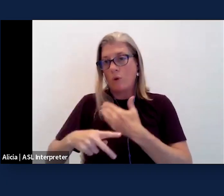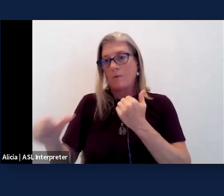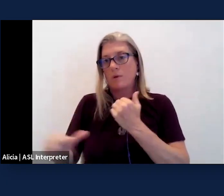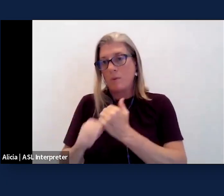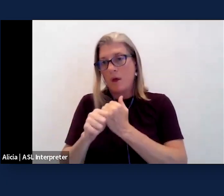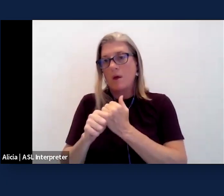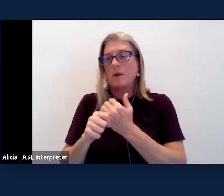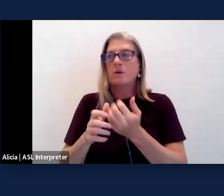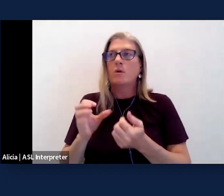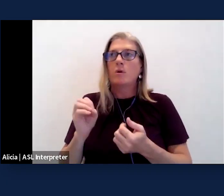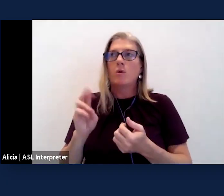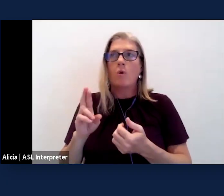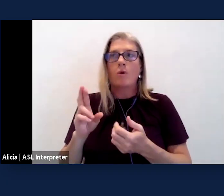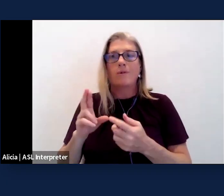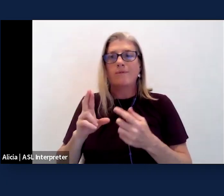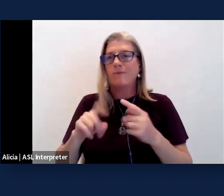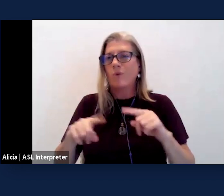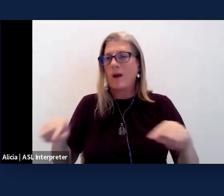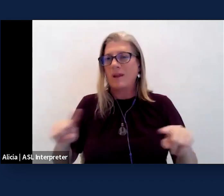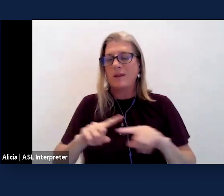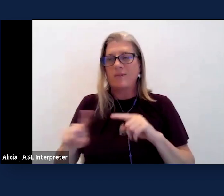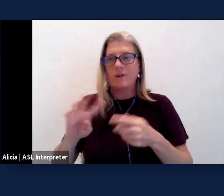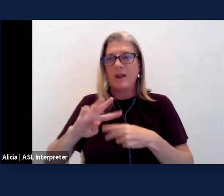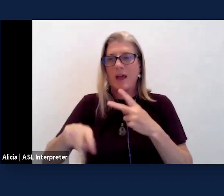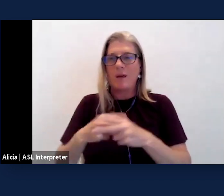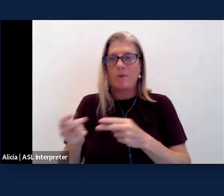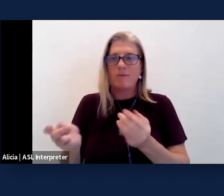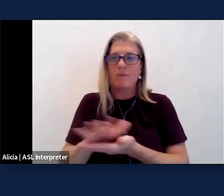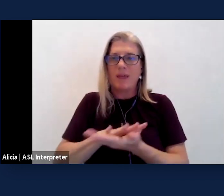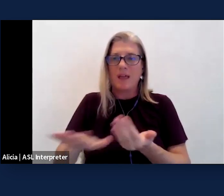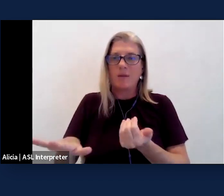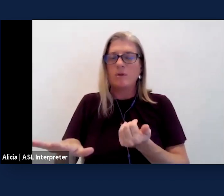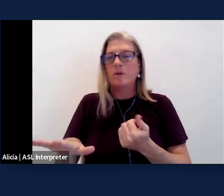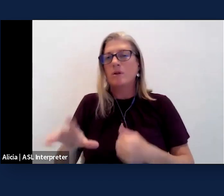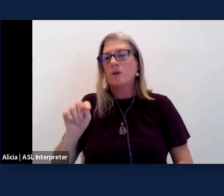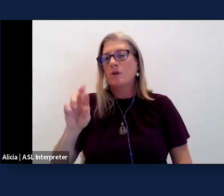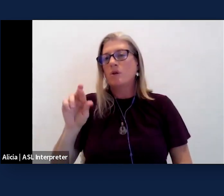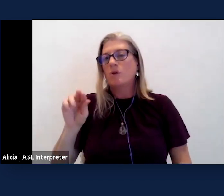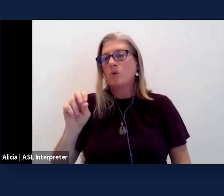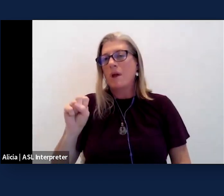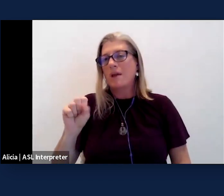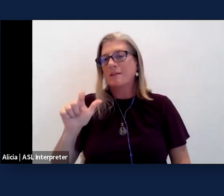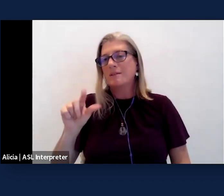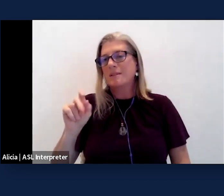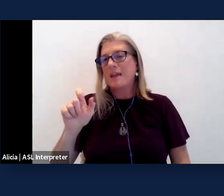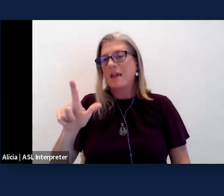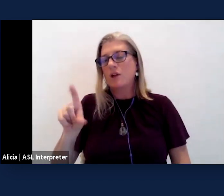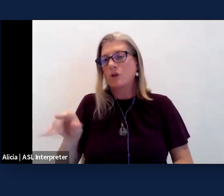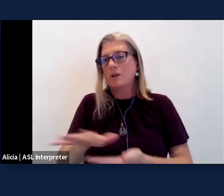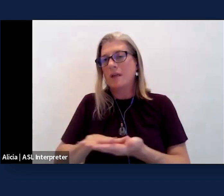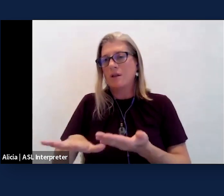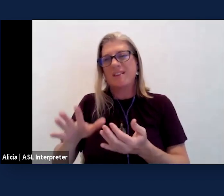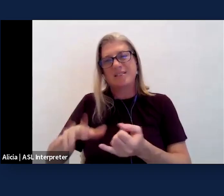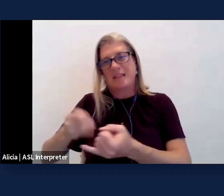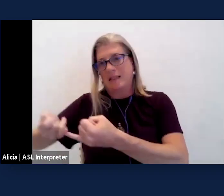using a variety of the other enemas, transanal irrigation, which is considered last line